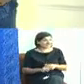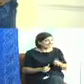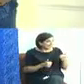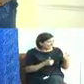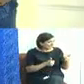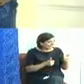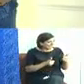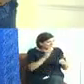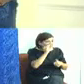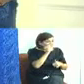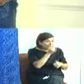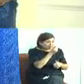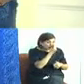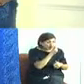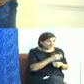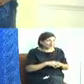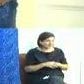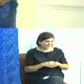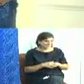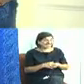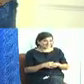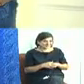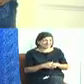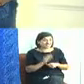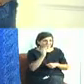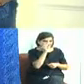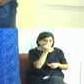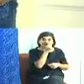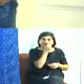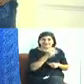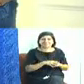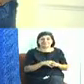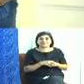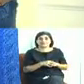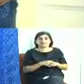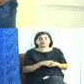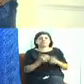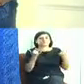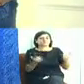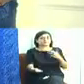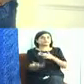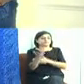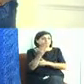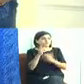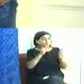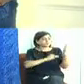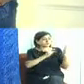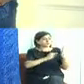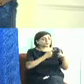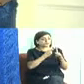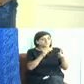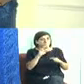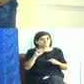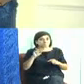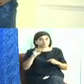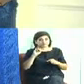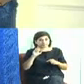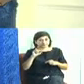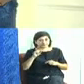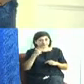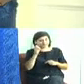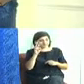This morning's reading is taken from Matthew, the 13th chapter, the first through the ninth verses. This is the